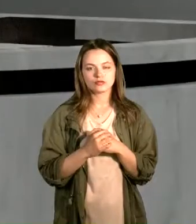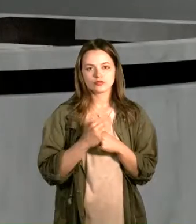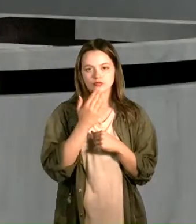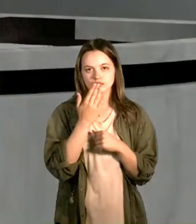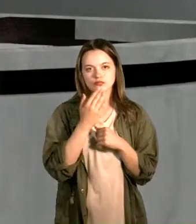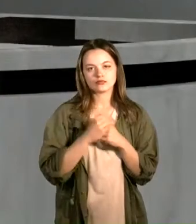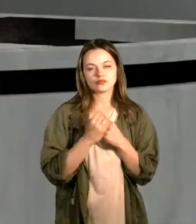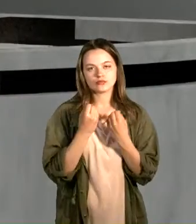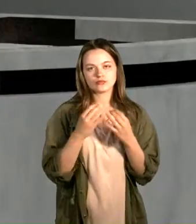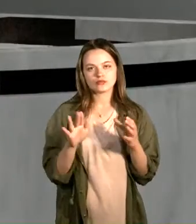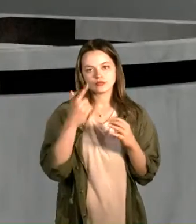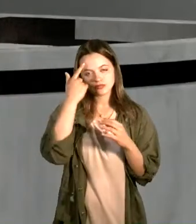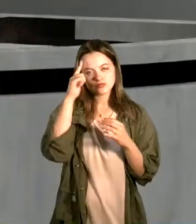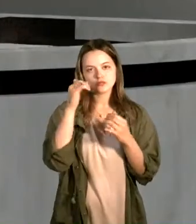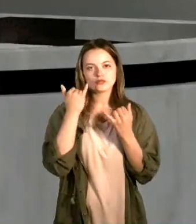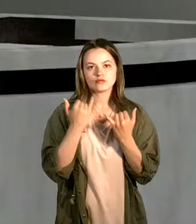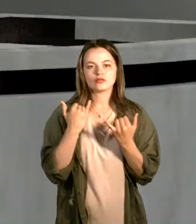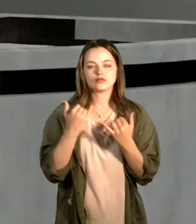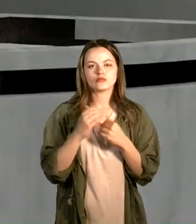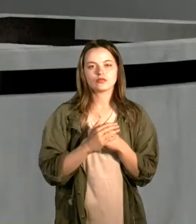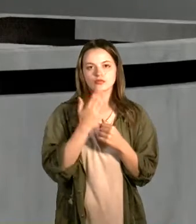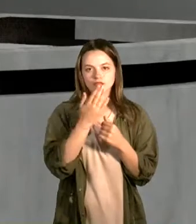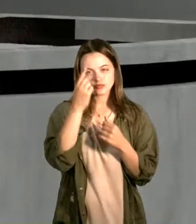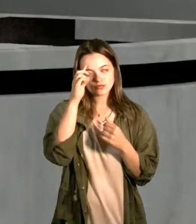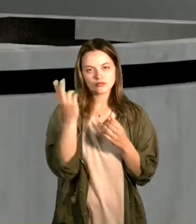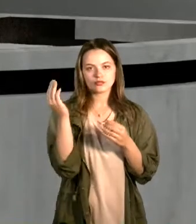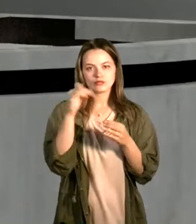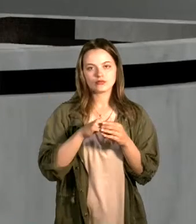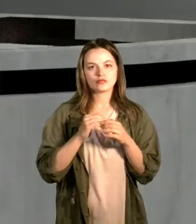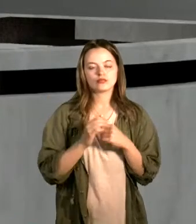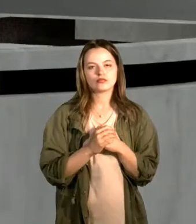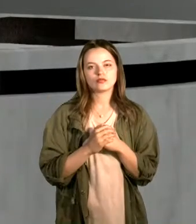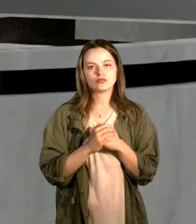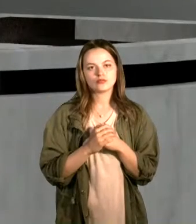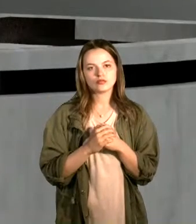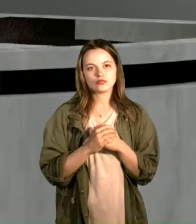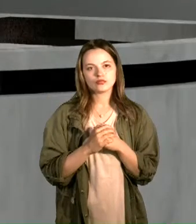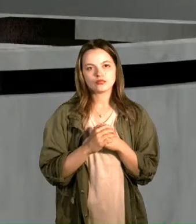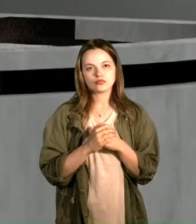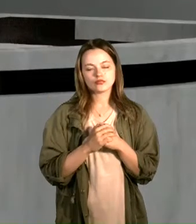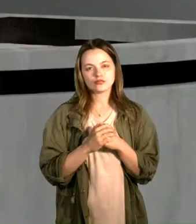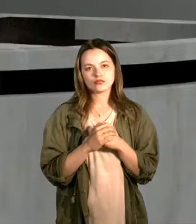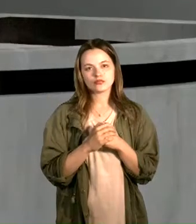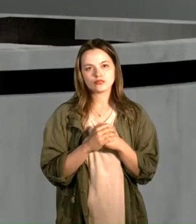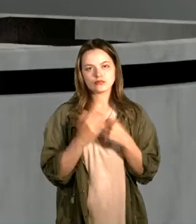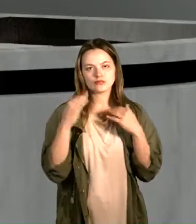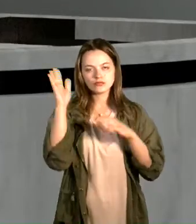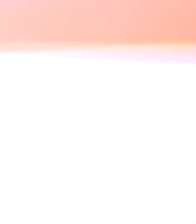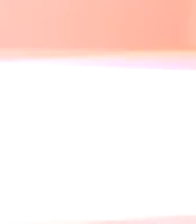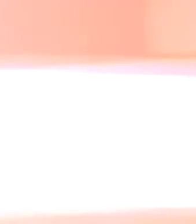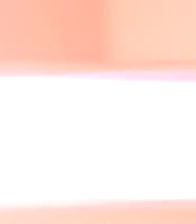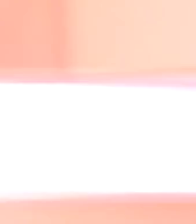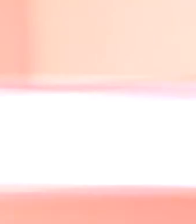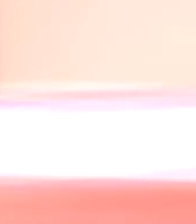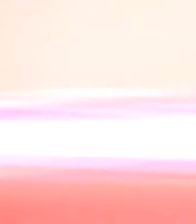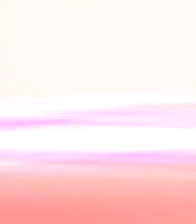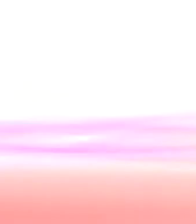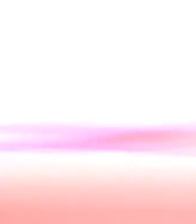Thank you, Dan. That's all we have for you today. Thank you for joining us here on PMN on Parkland TV. I'm Mallory Cope. Have a great day.